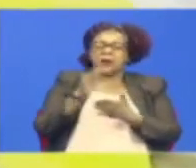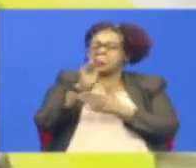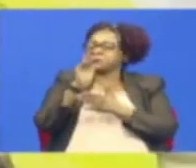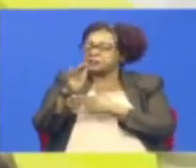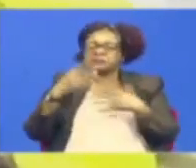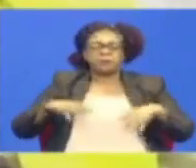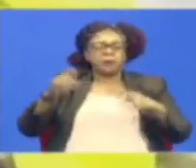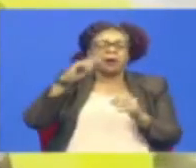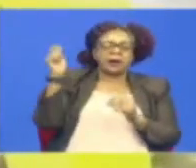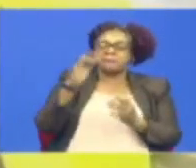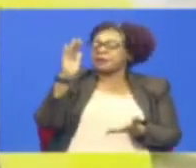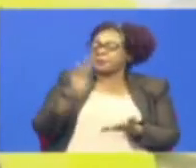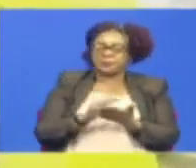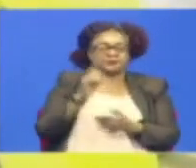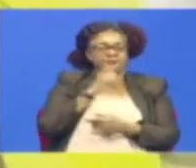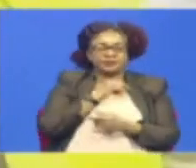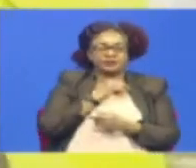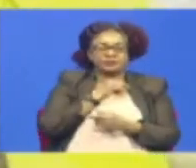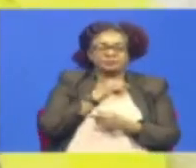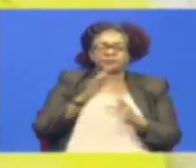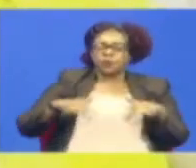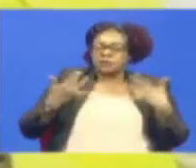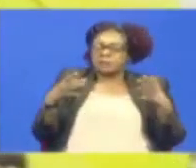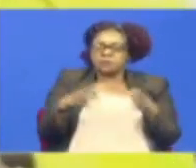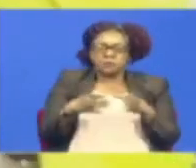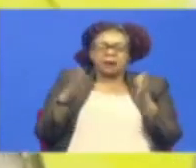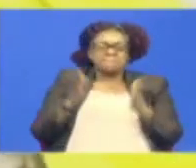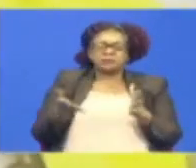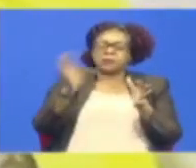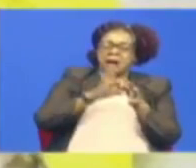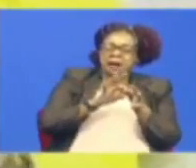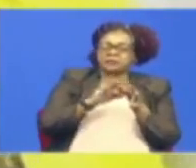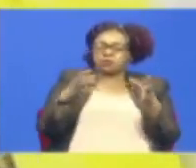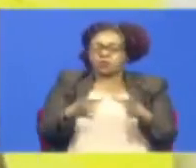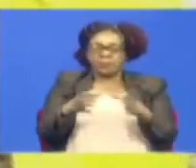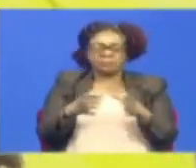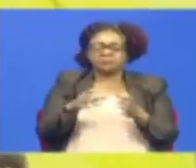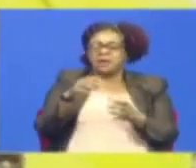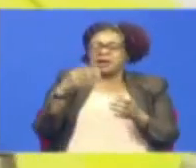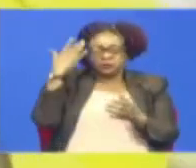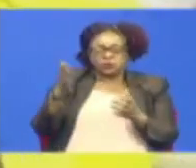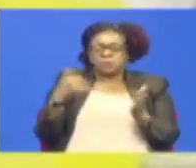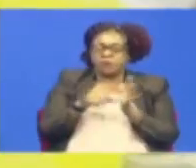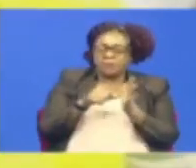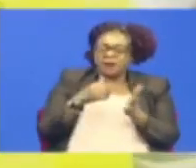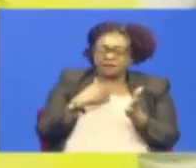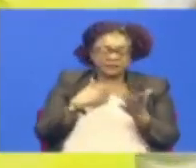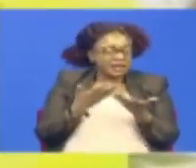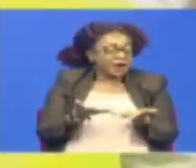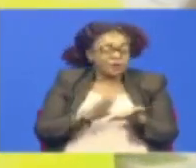rambe, imepungua. Mambo ya WhatsApp group, ati mtu anakuambia amekuadi kwa group ingine, amepata shida, sahihi